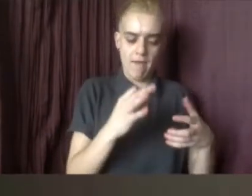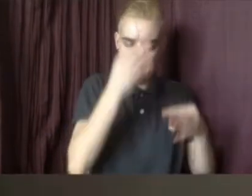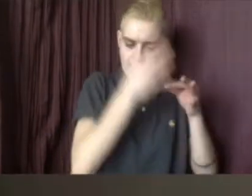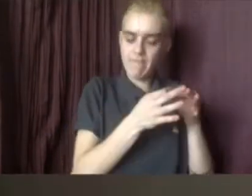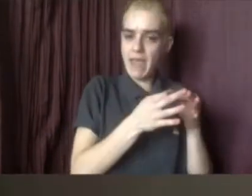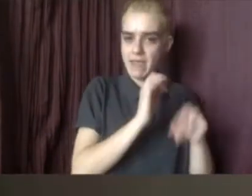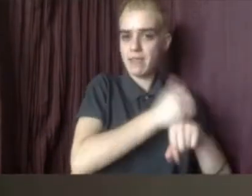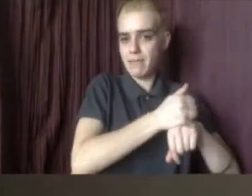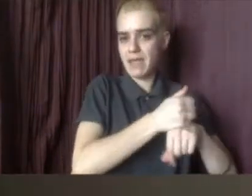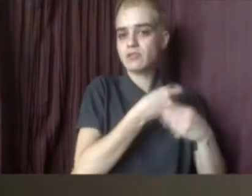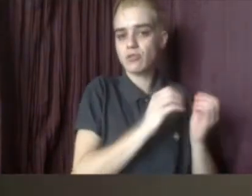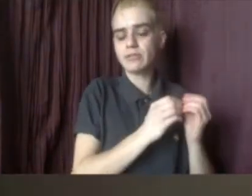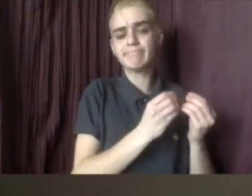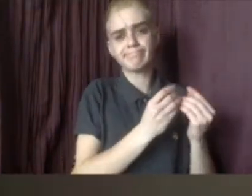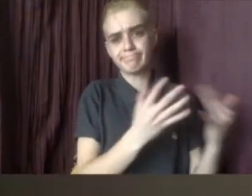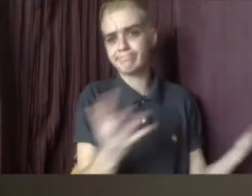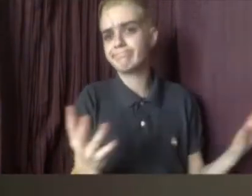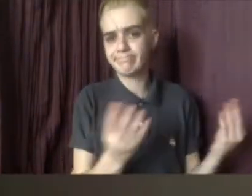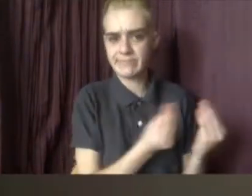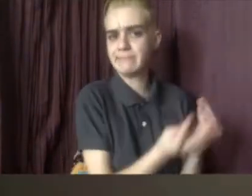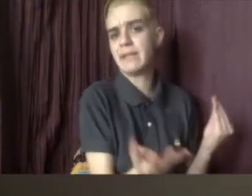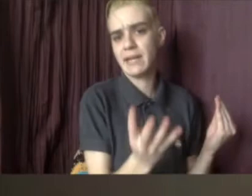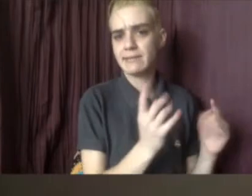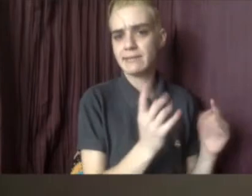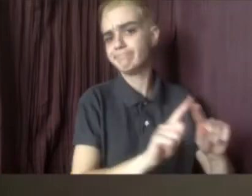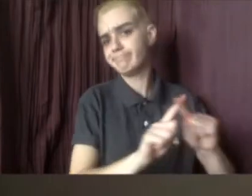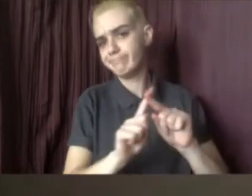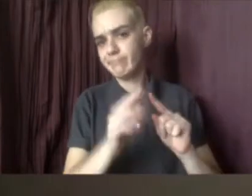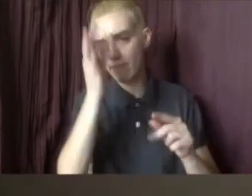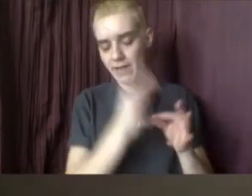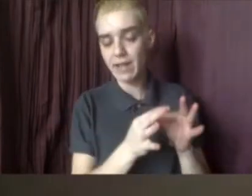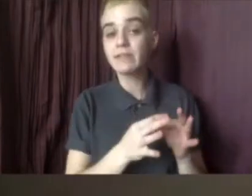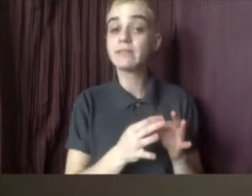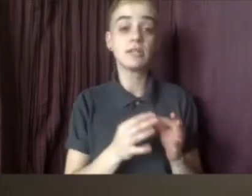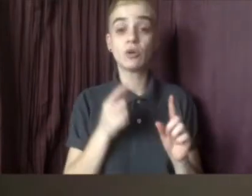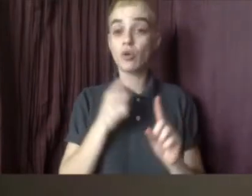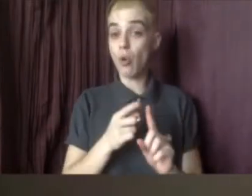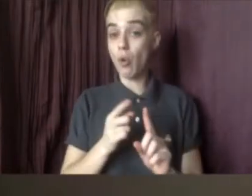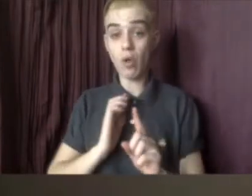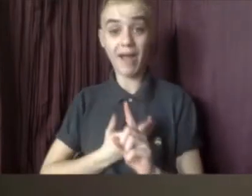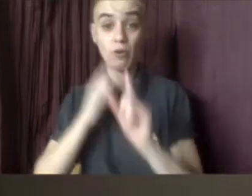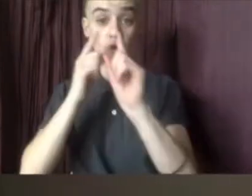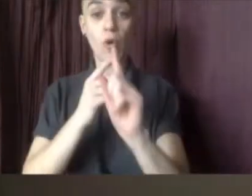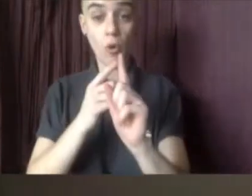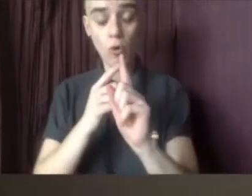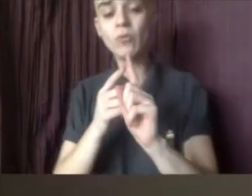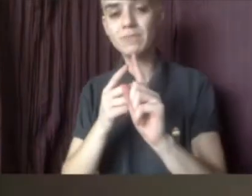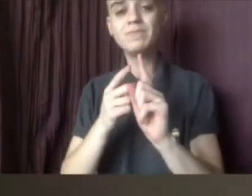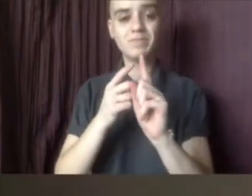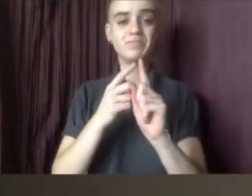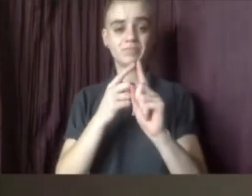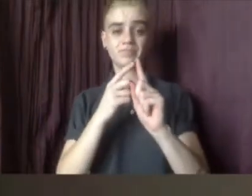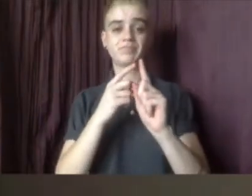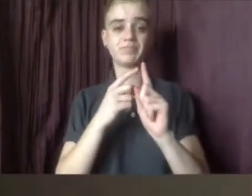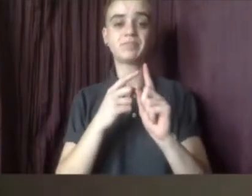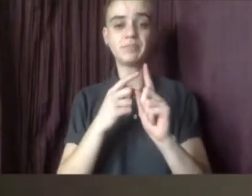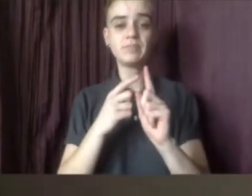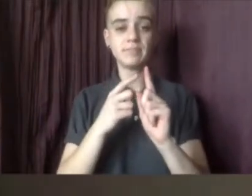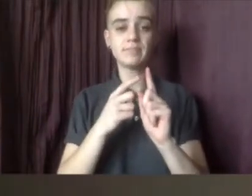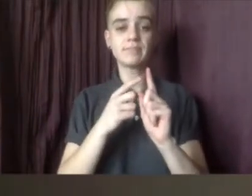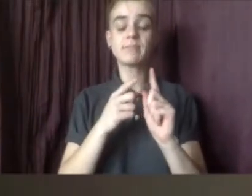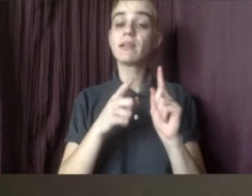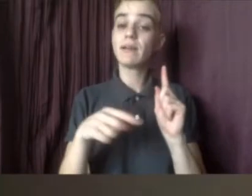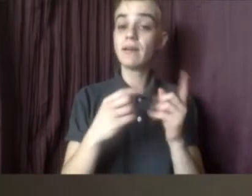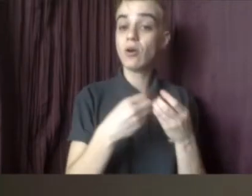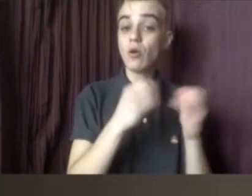federal reforms to democracy. Because I recognize, and we recognize, that democracy is rarely